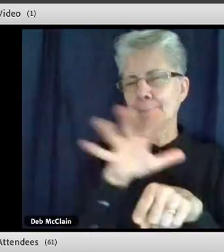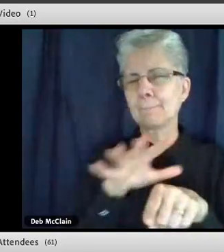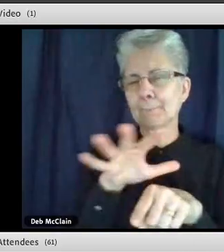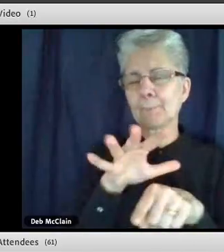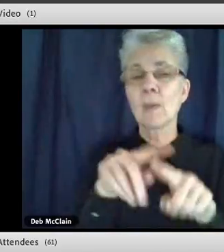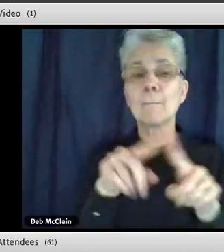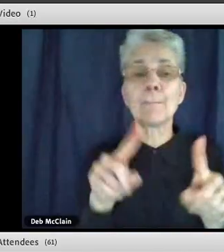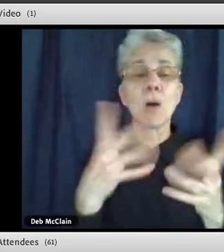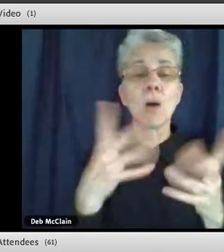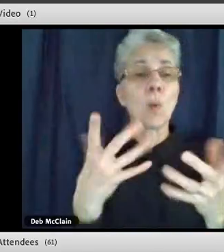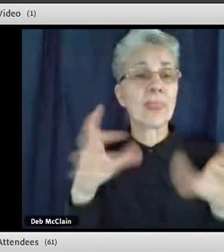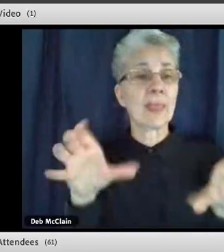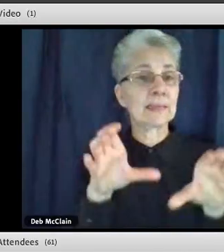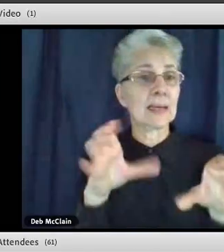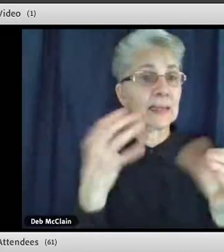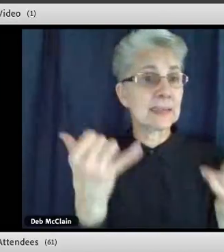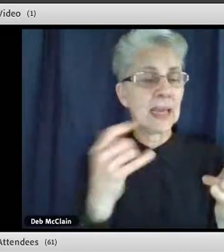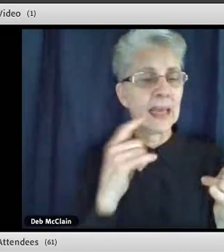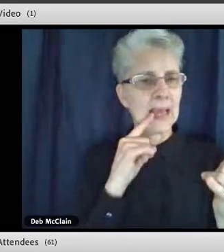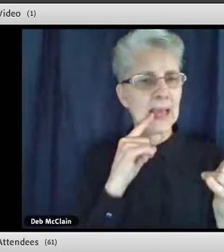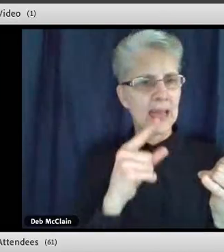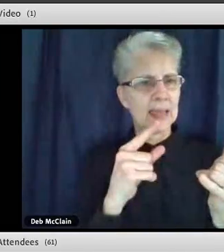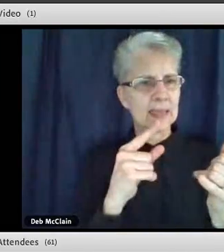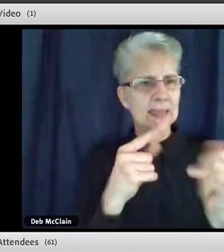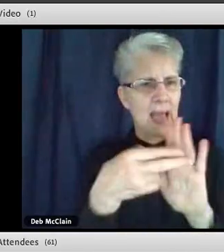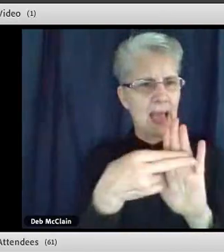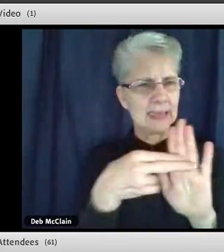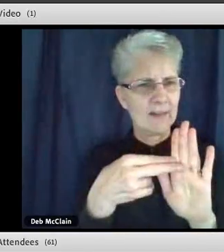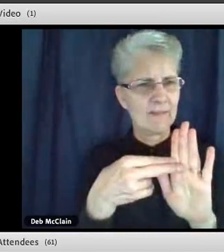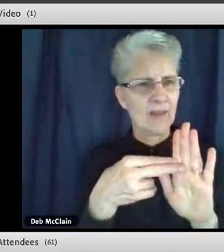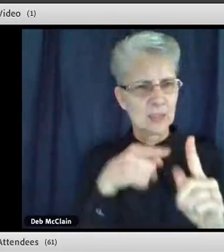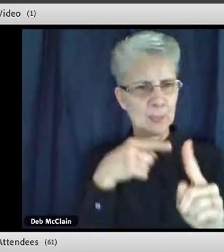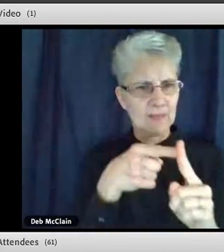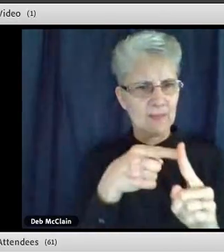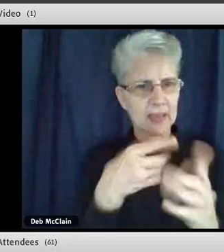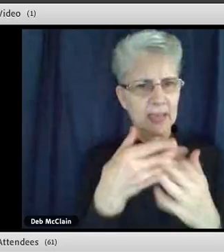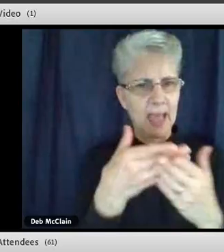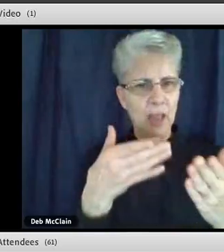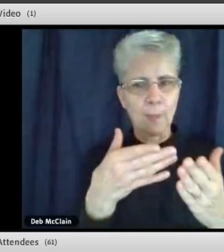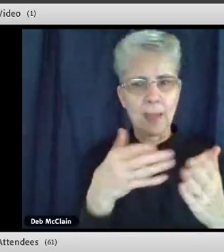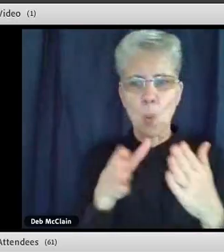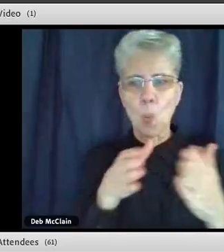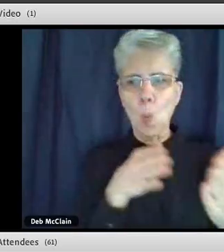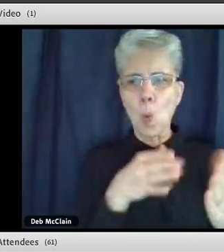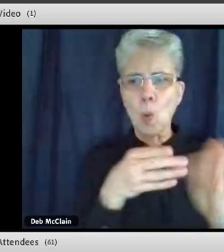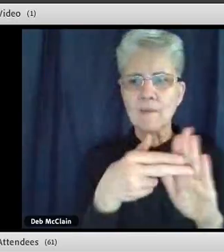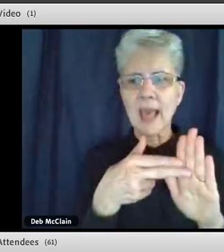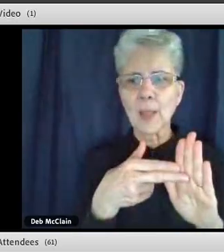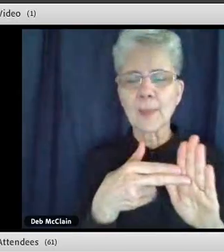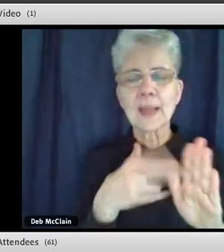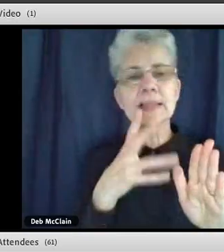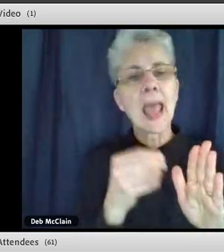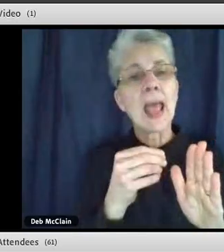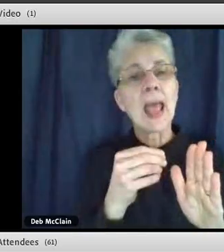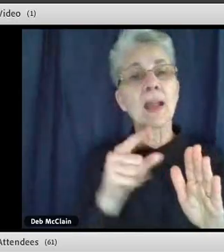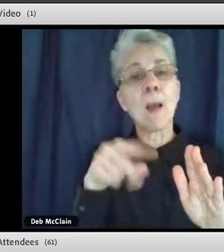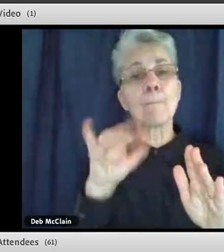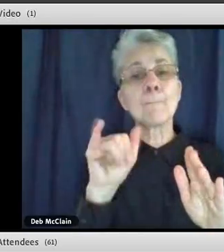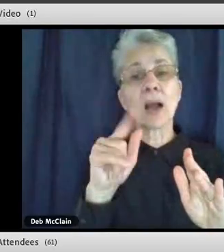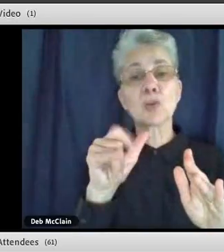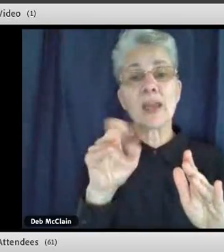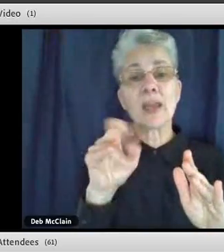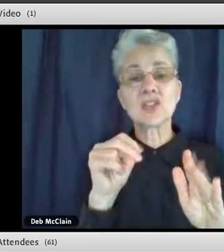does is it identified specific elements, the order of the elements, and punctuation patterns that